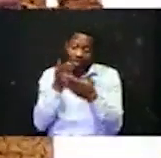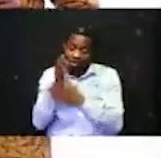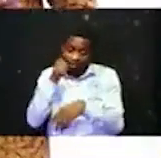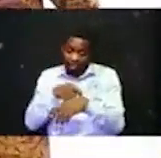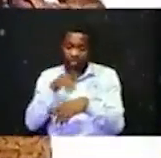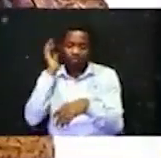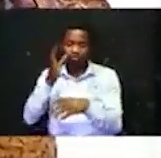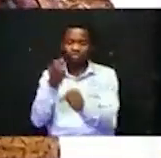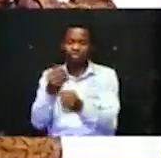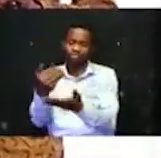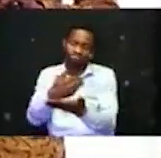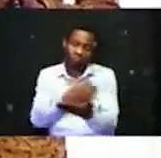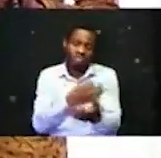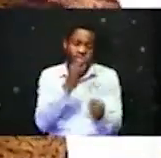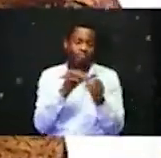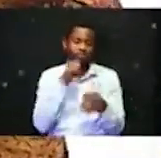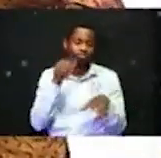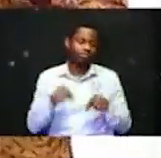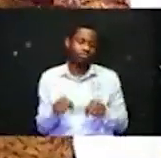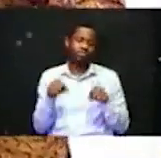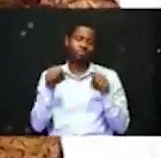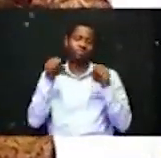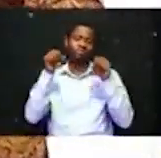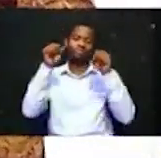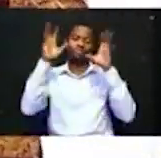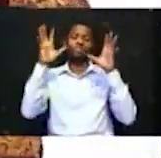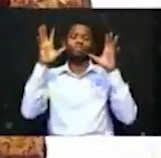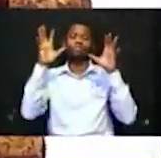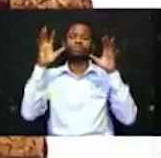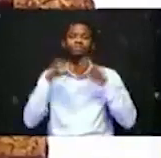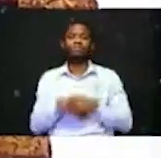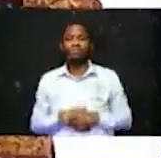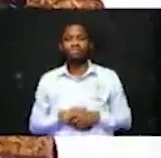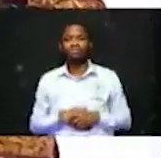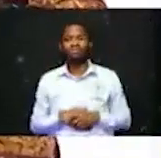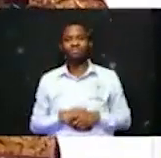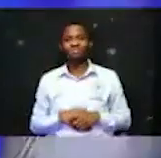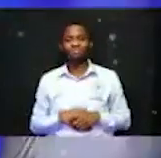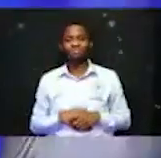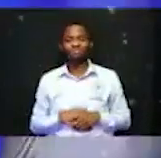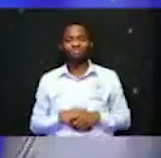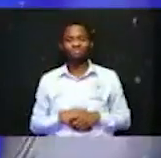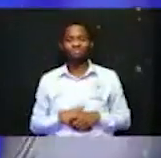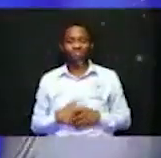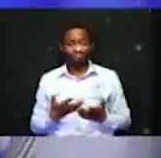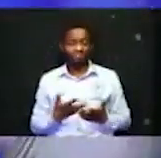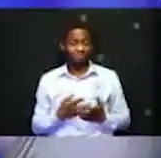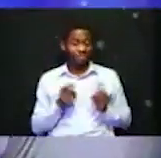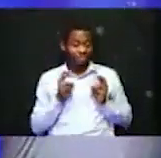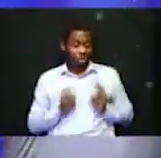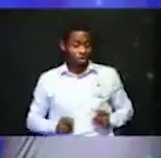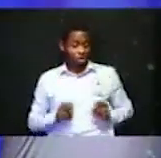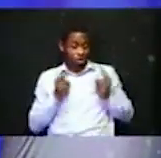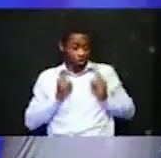up. Na se yampaba yebetwa so aba ni bremu. The human being is very, very overbearing. But if you want to